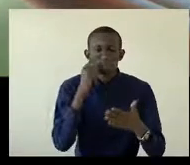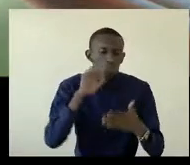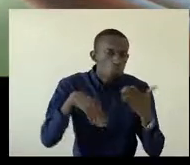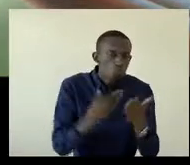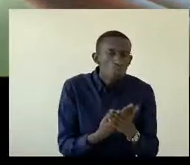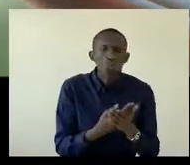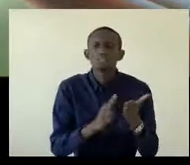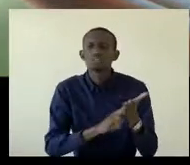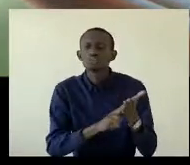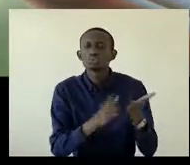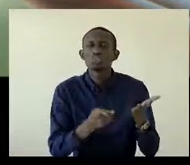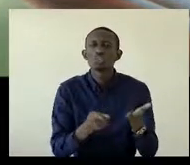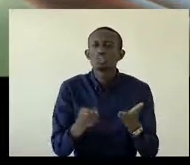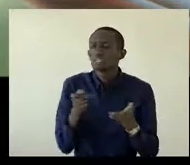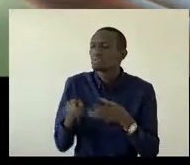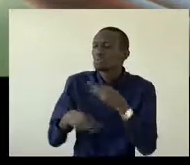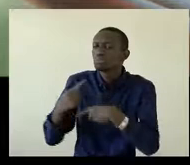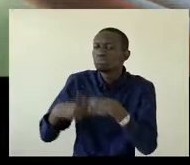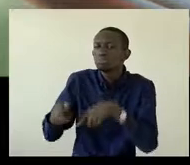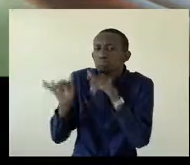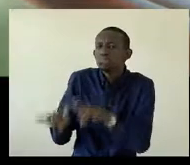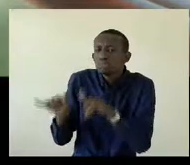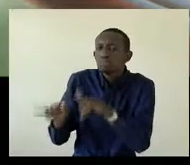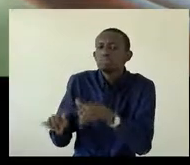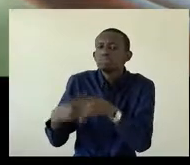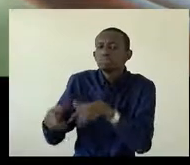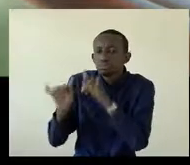Can it go on and on and on?